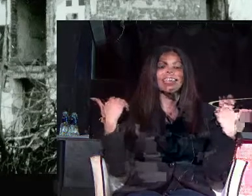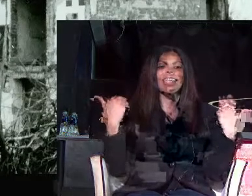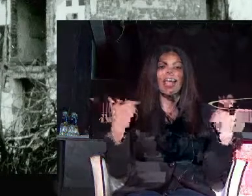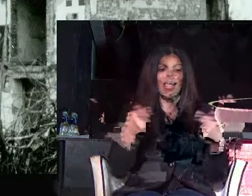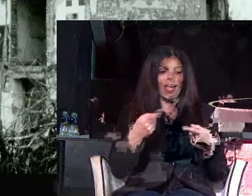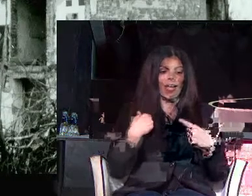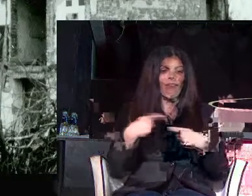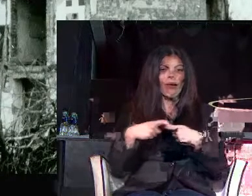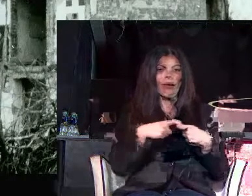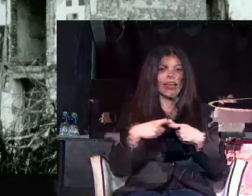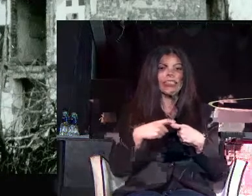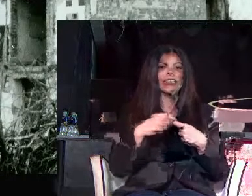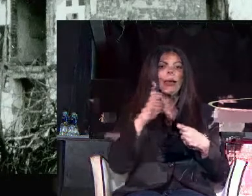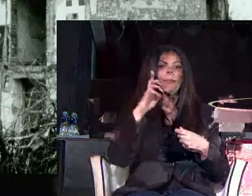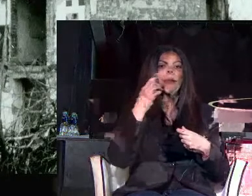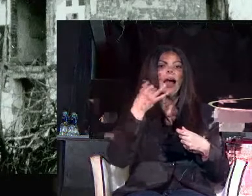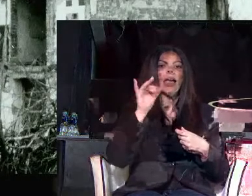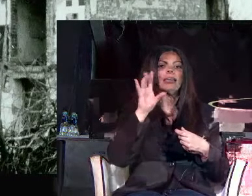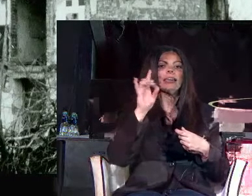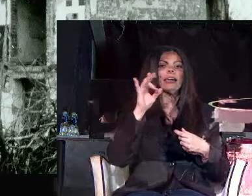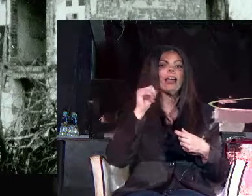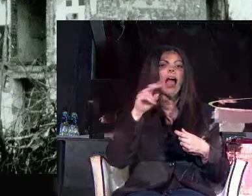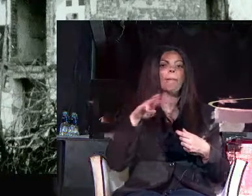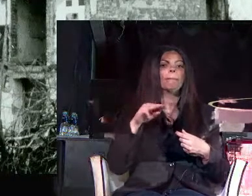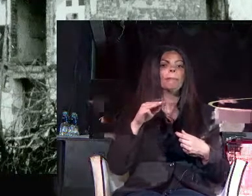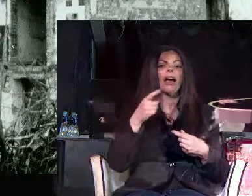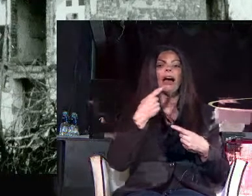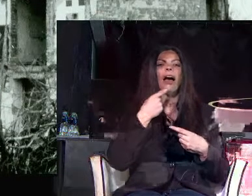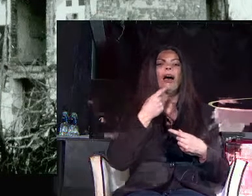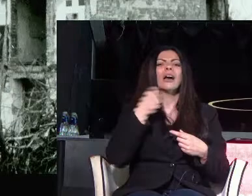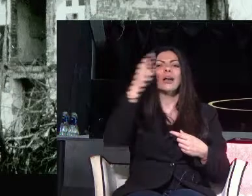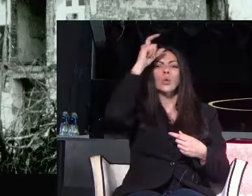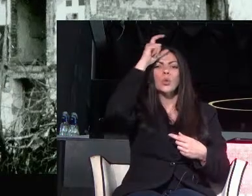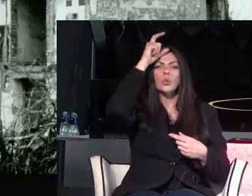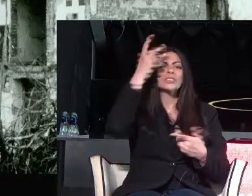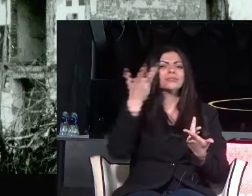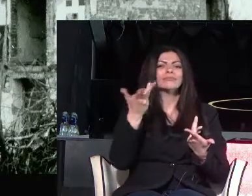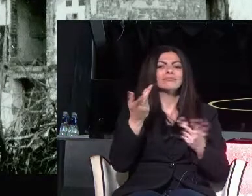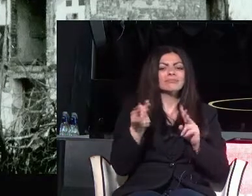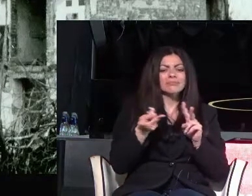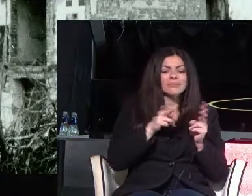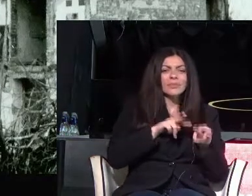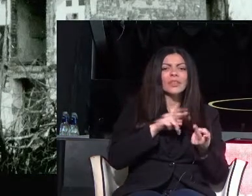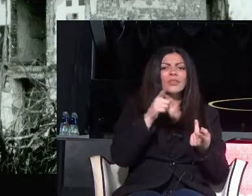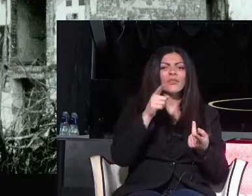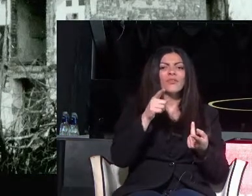So the other person that I've contacted and I was in touch with at the time was the Isa Agushev, who is like